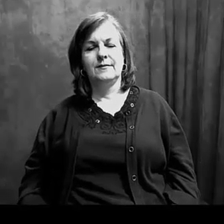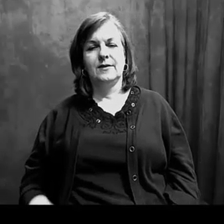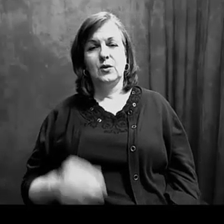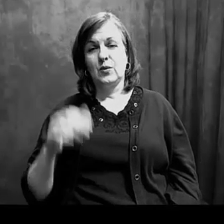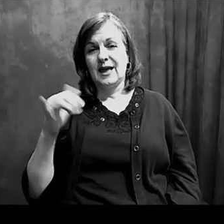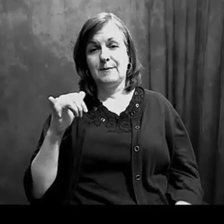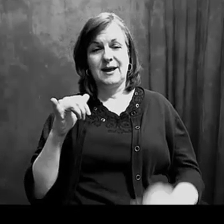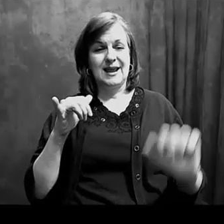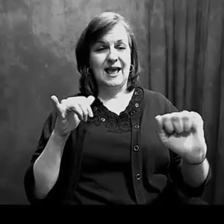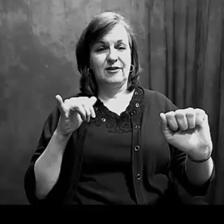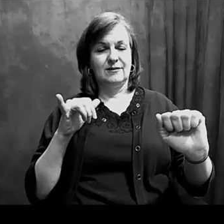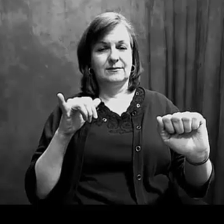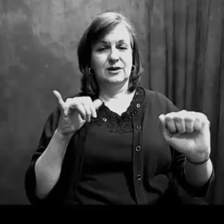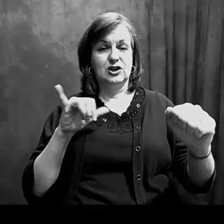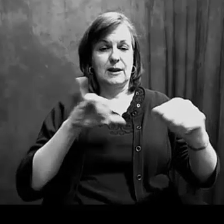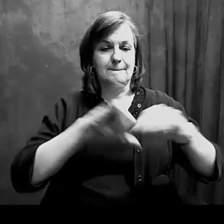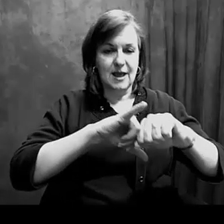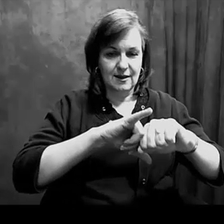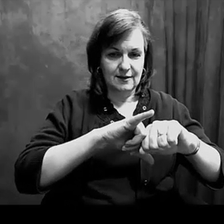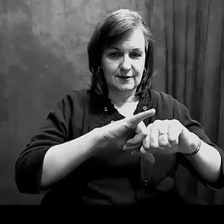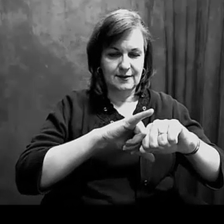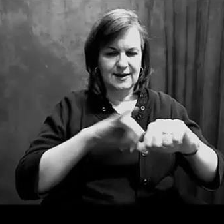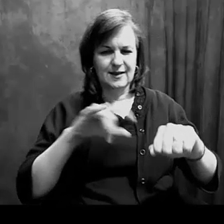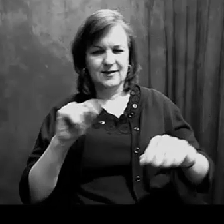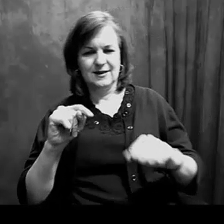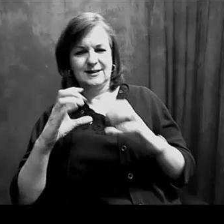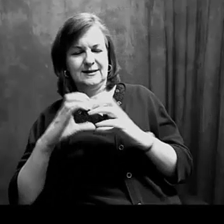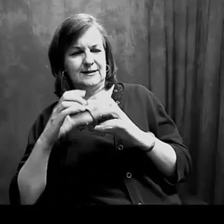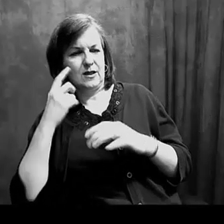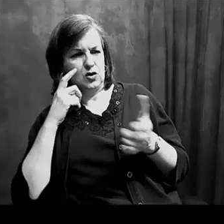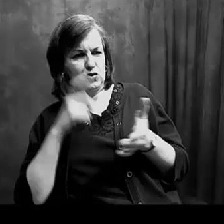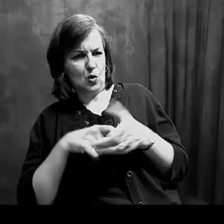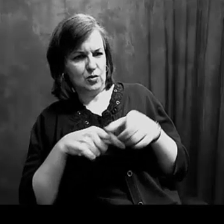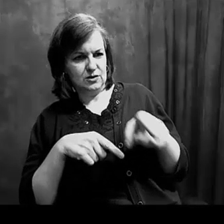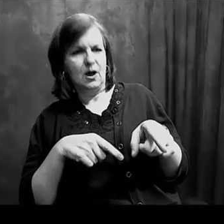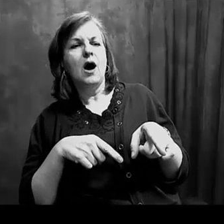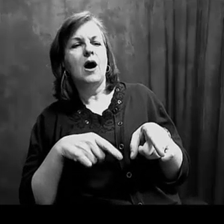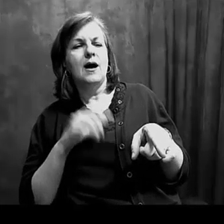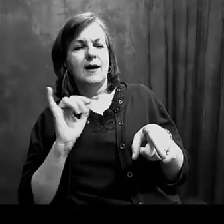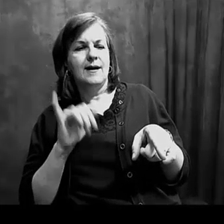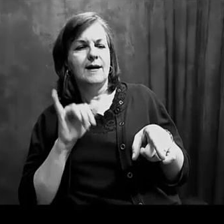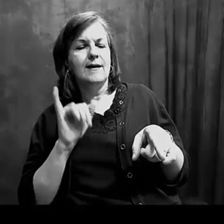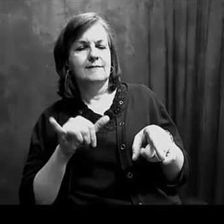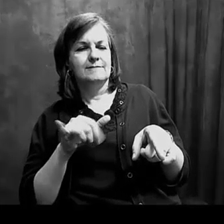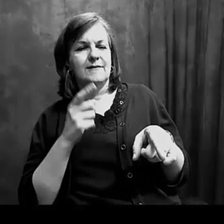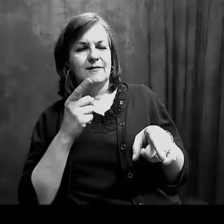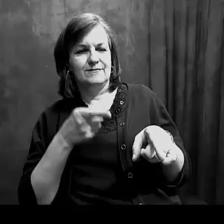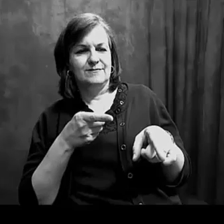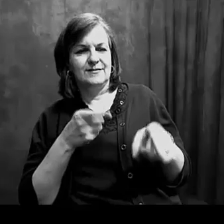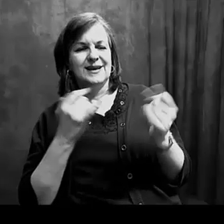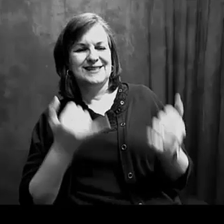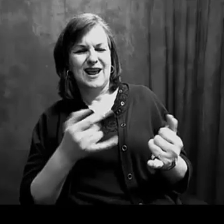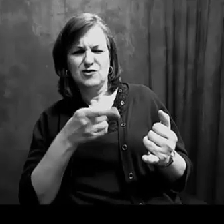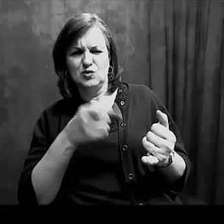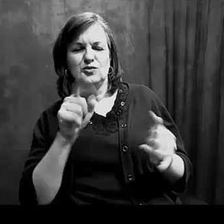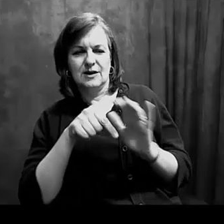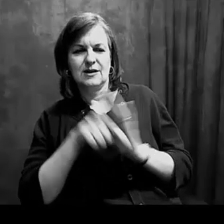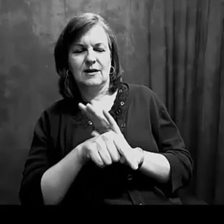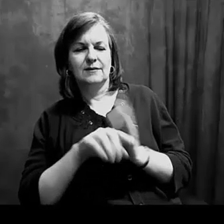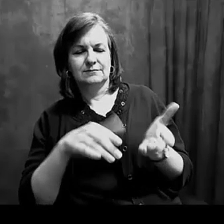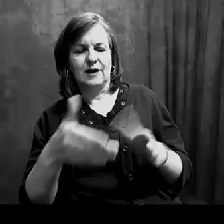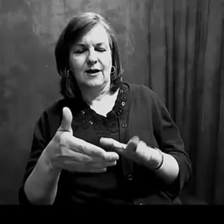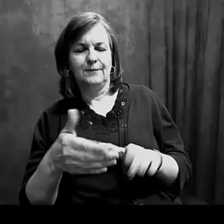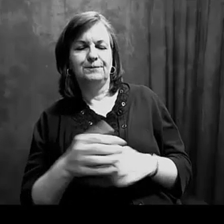Once an antibody is attached to an antigen, the T cell finds that attachment and says, all right, it's time to